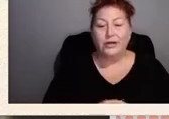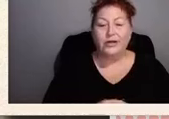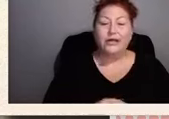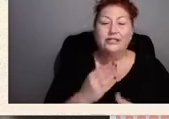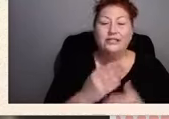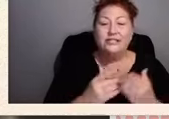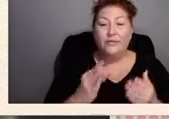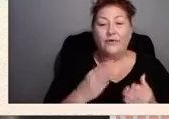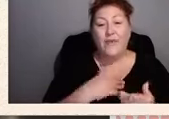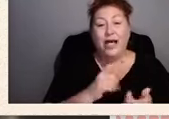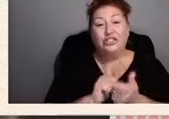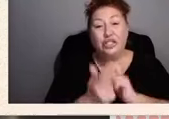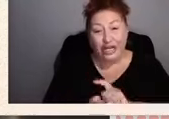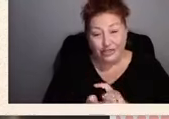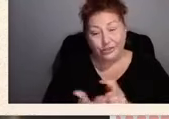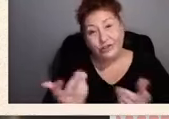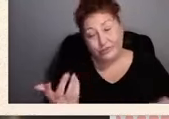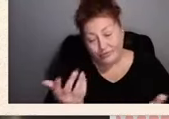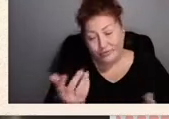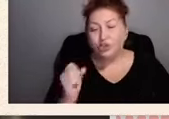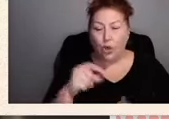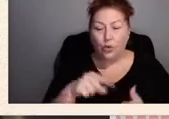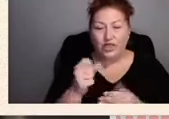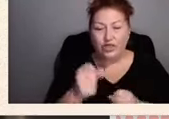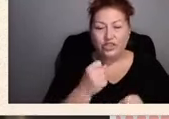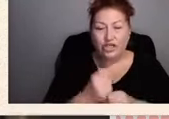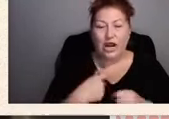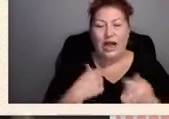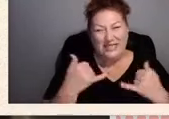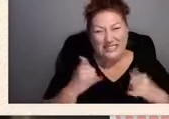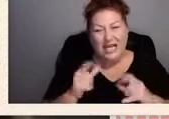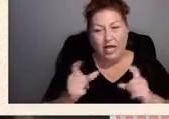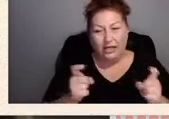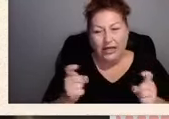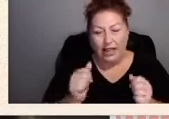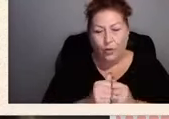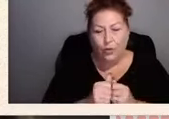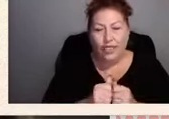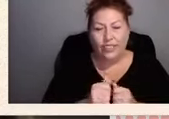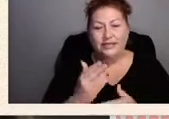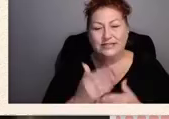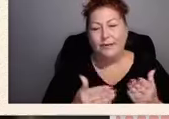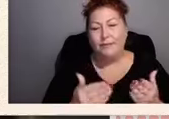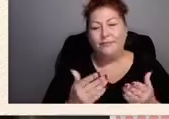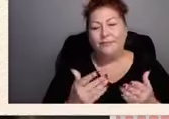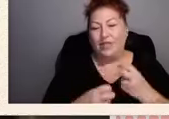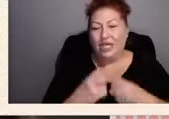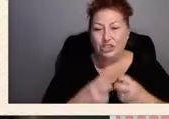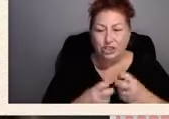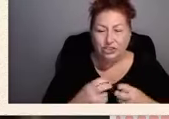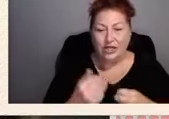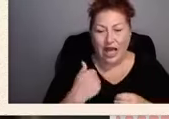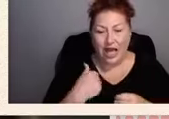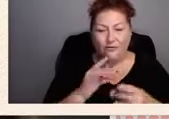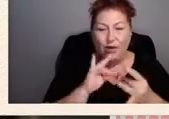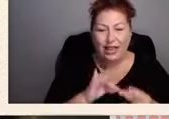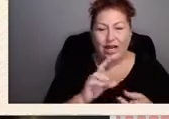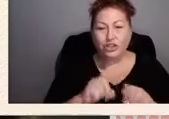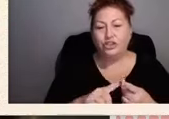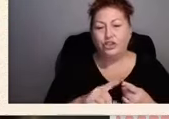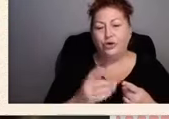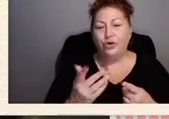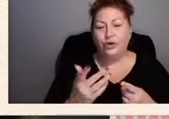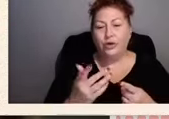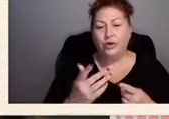change. So this year I'm still dealing with some issues that I'm having related to spinal